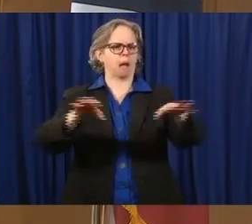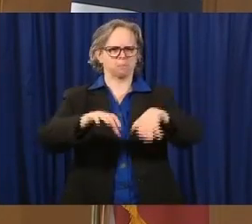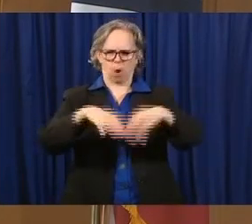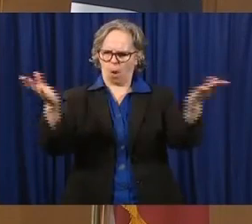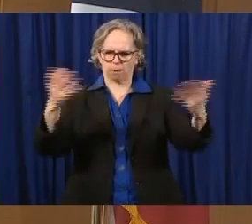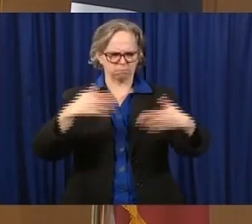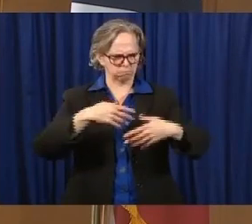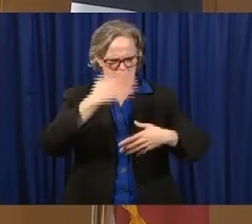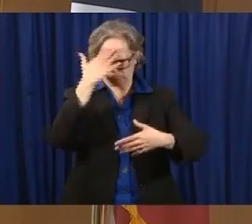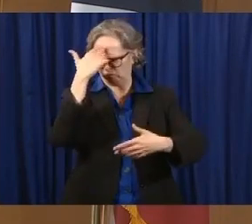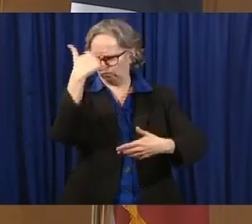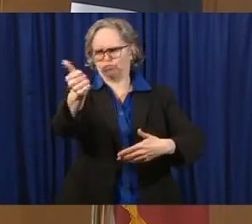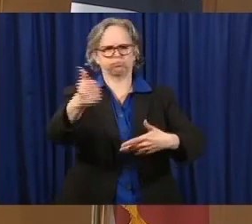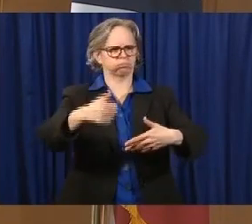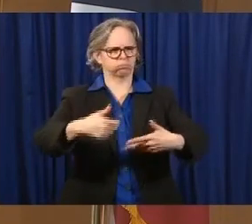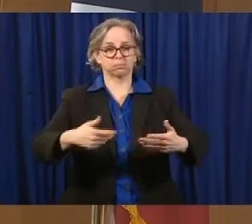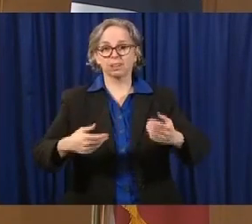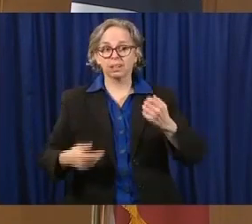If people are still afraid,